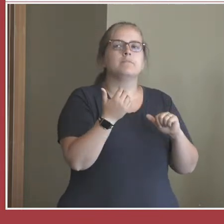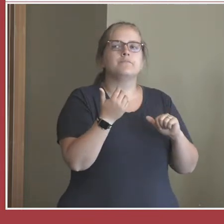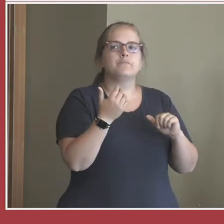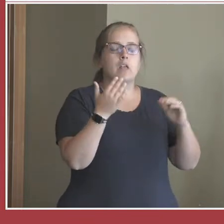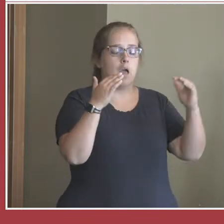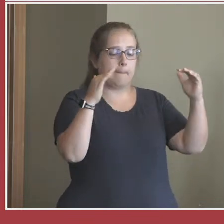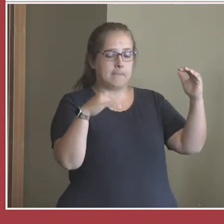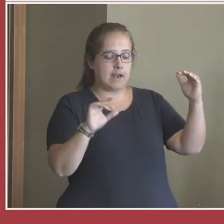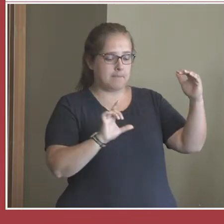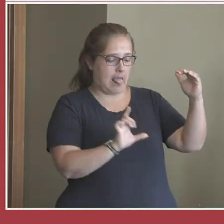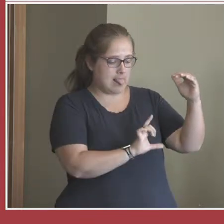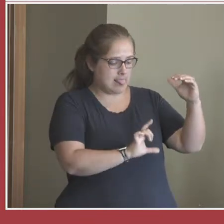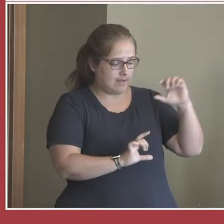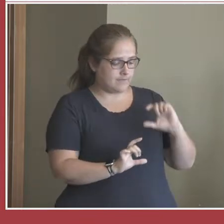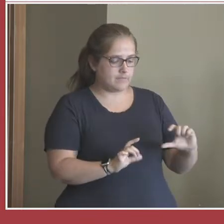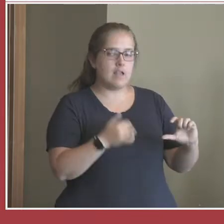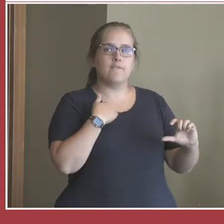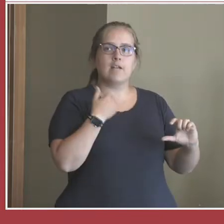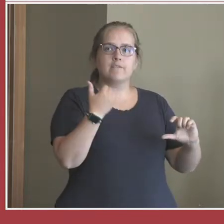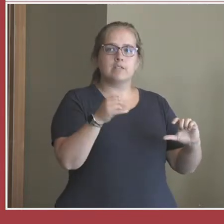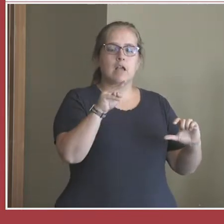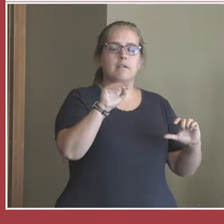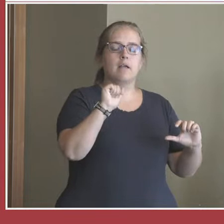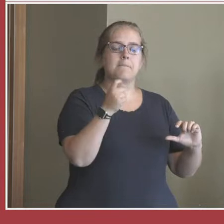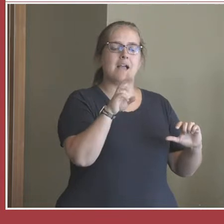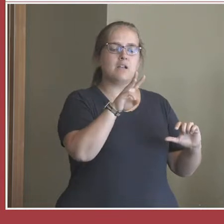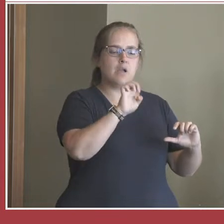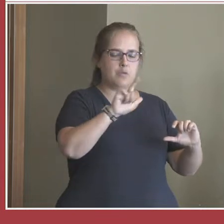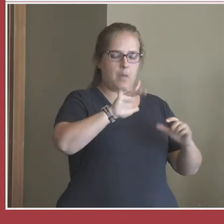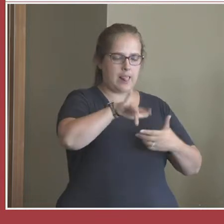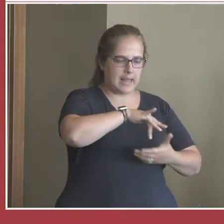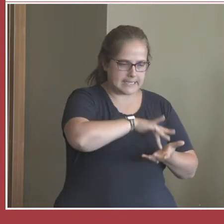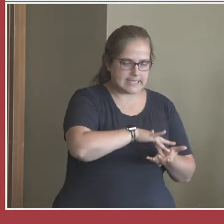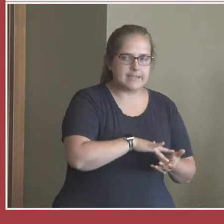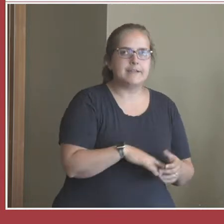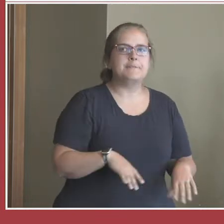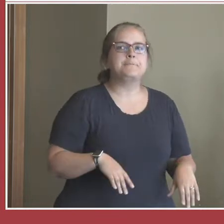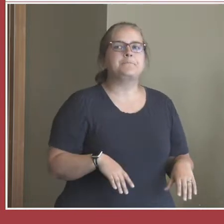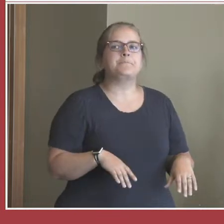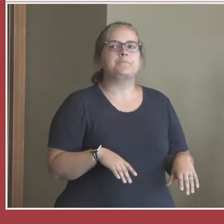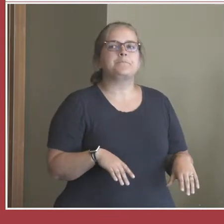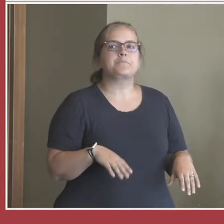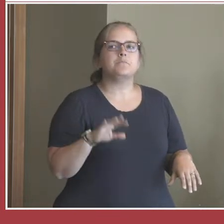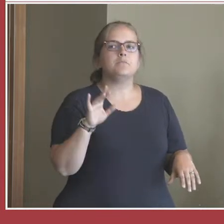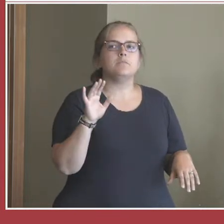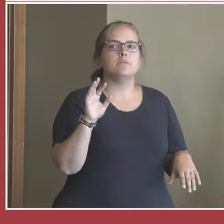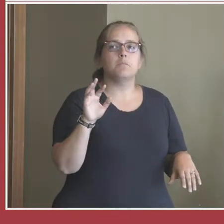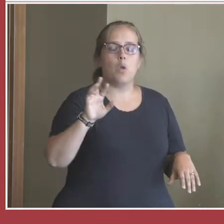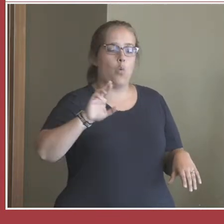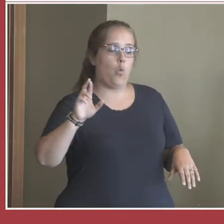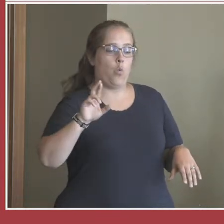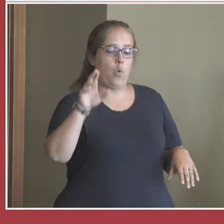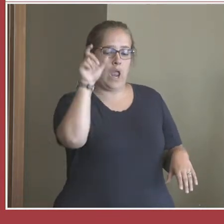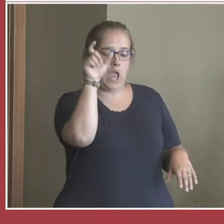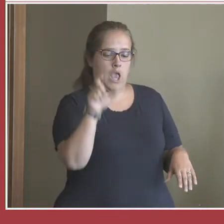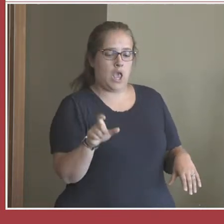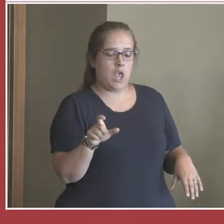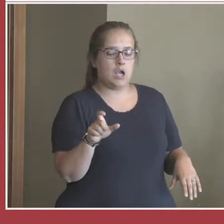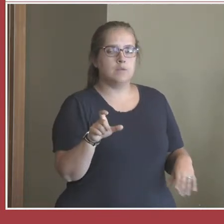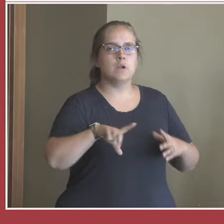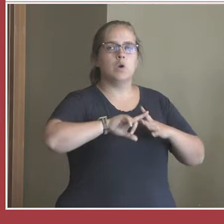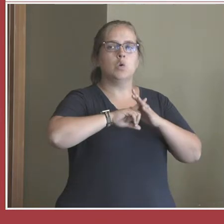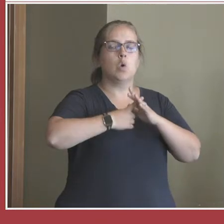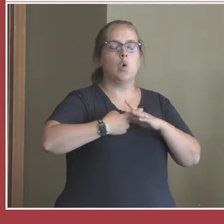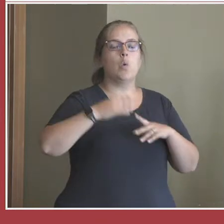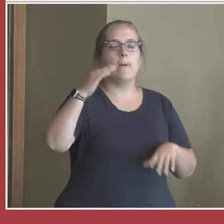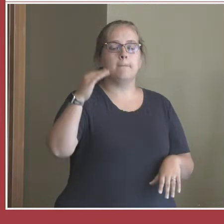the bottom left-hand corner, we have the existing Maxwell Center. And on the right-hand side, so starting